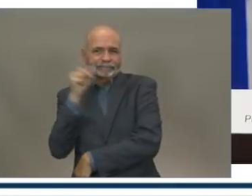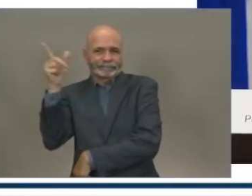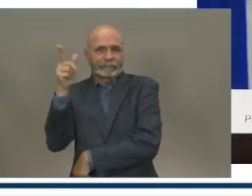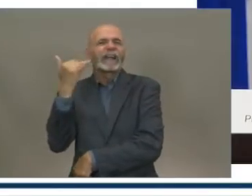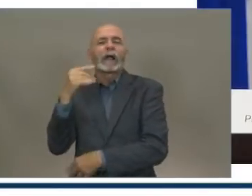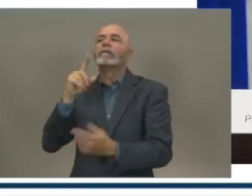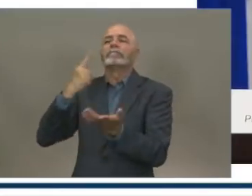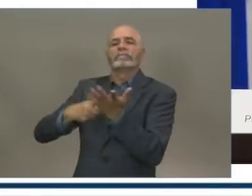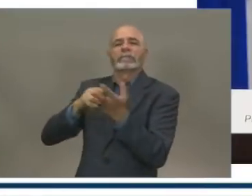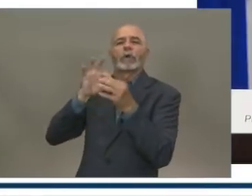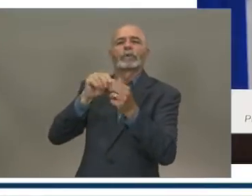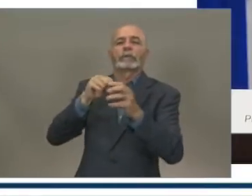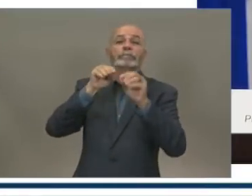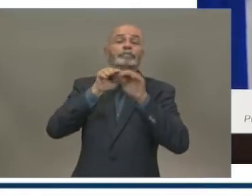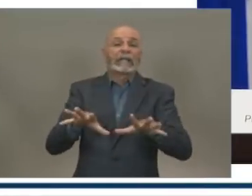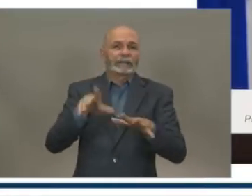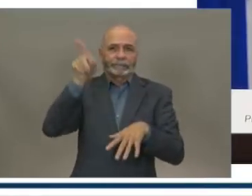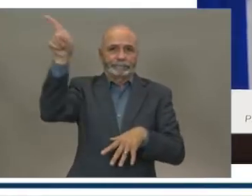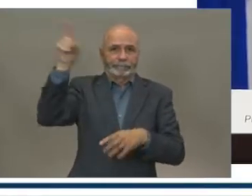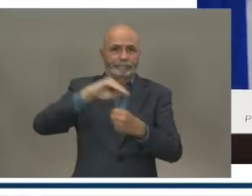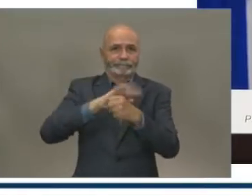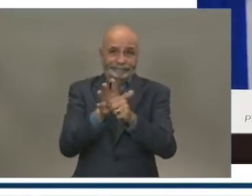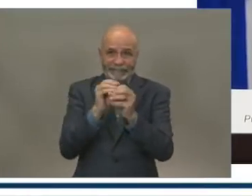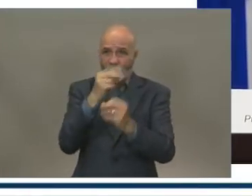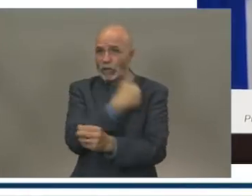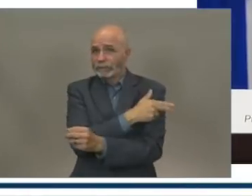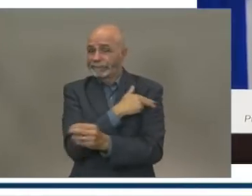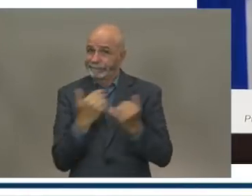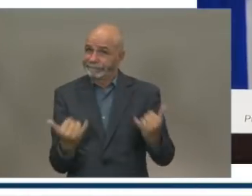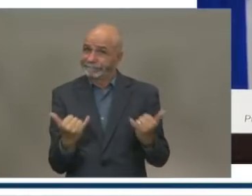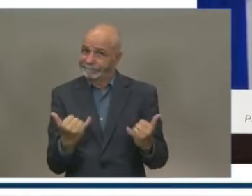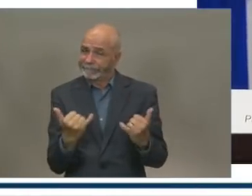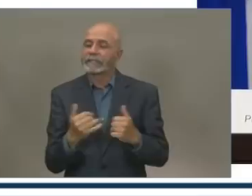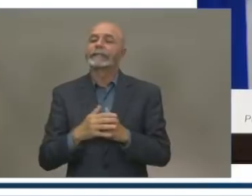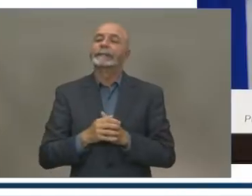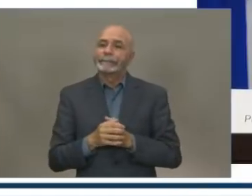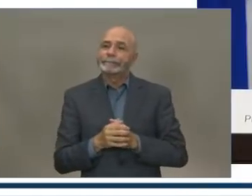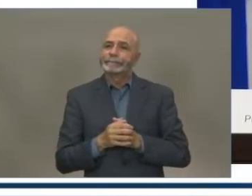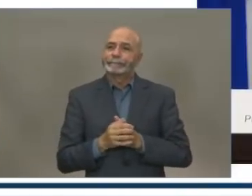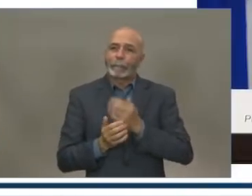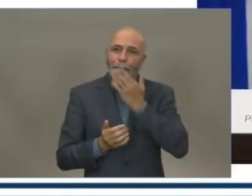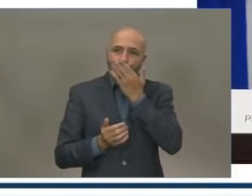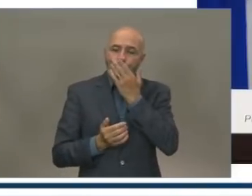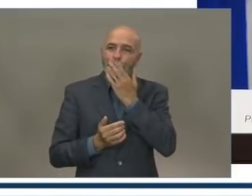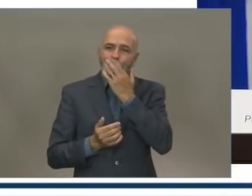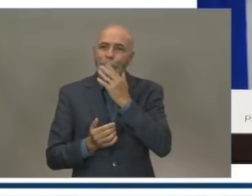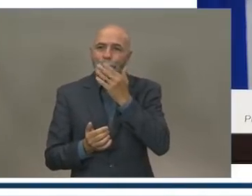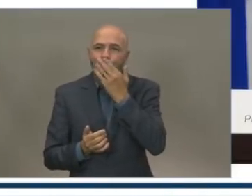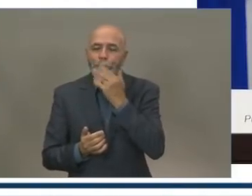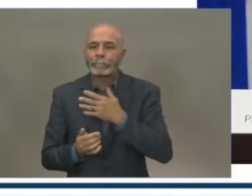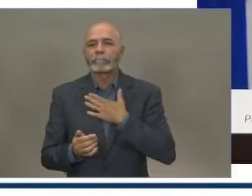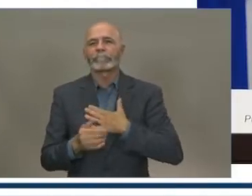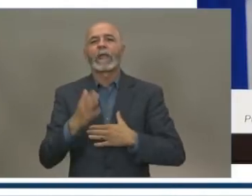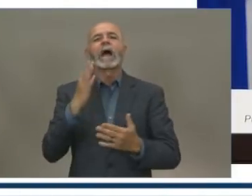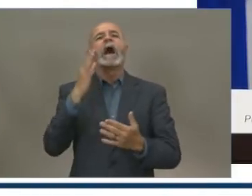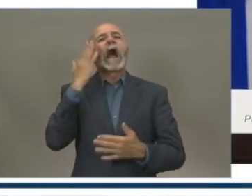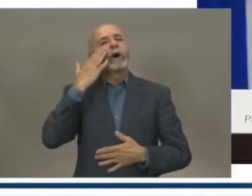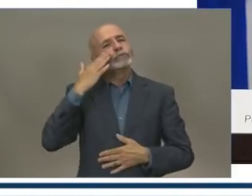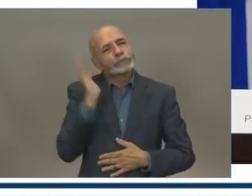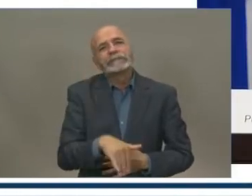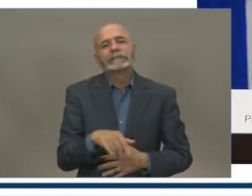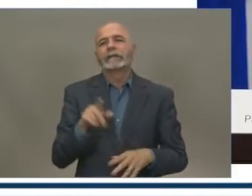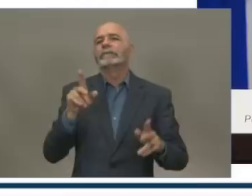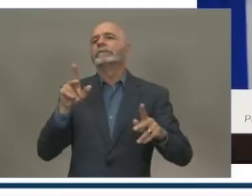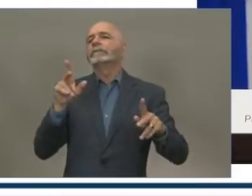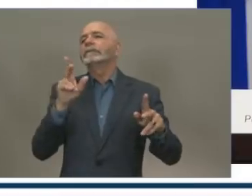Valley Regional Hospital and answer any questions on that. So I know we're all concerned when we hear about cases